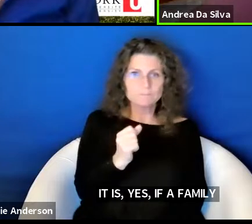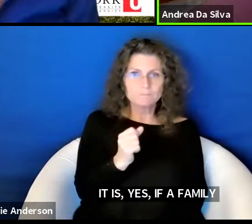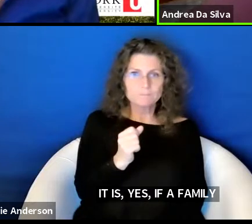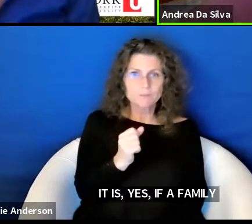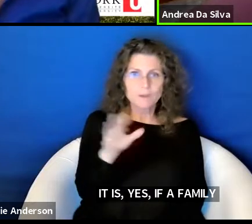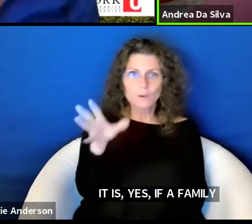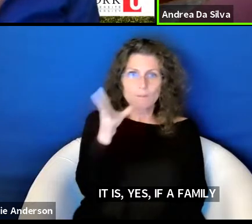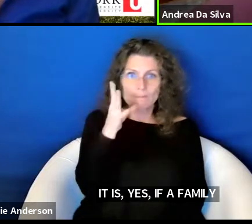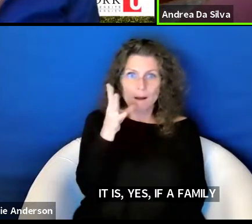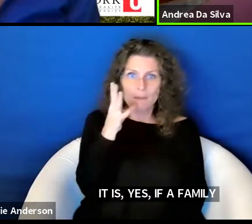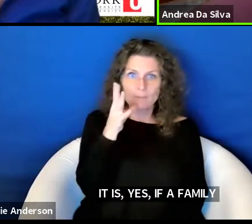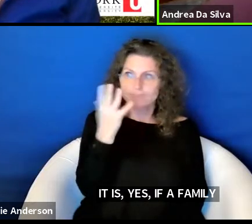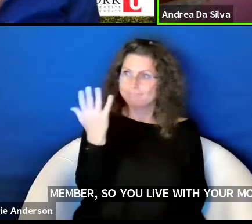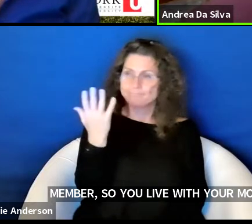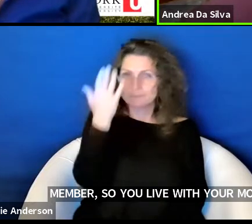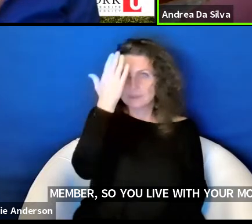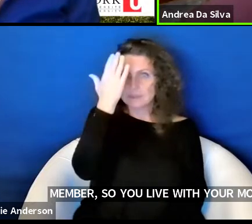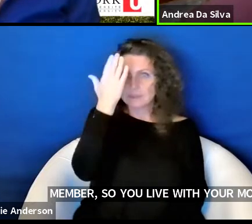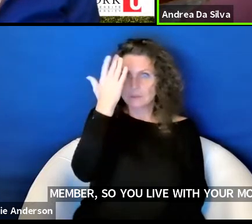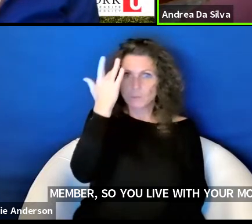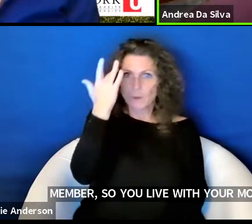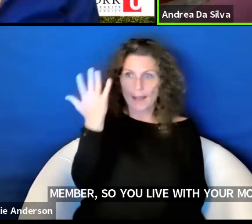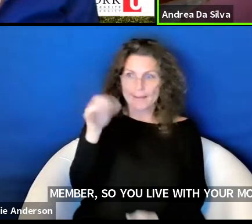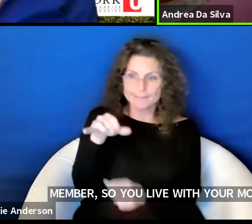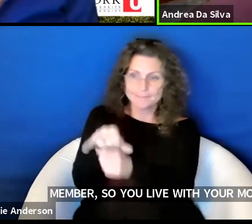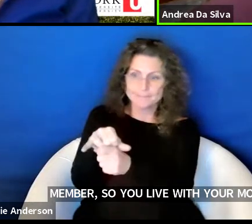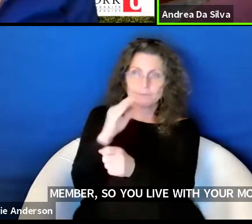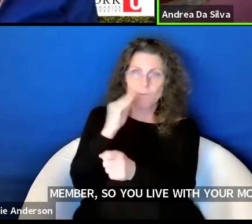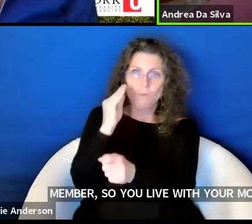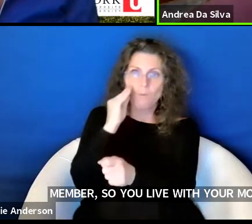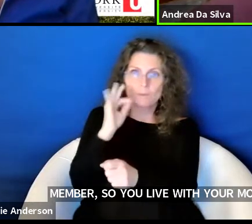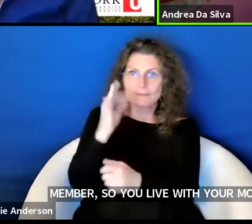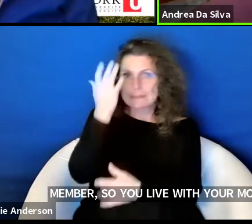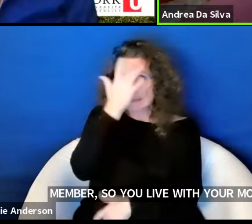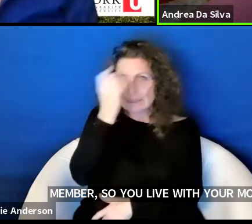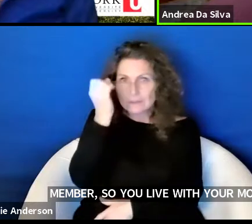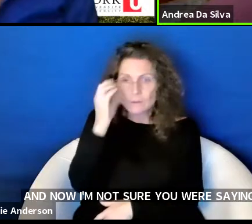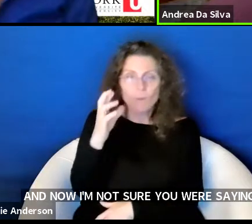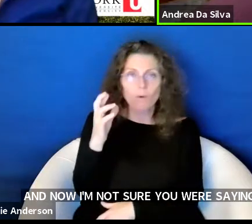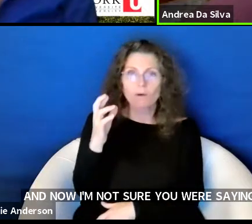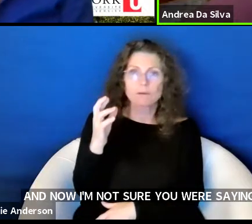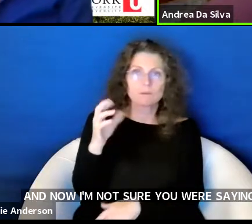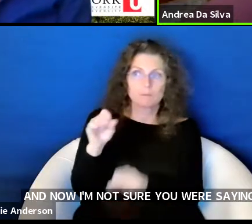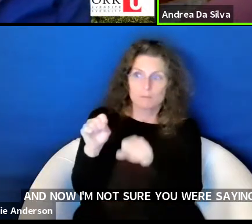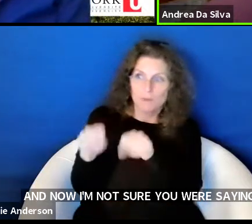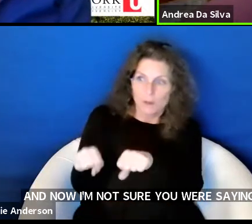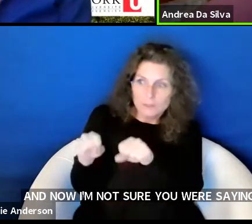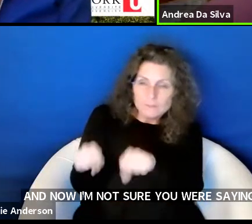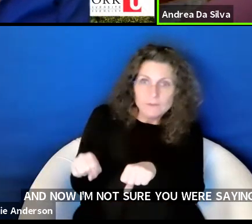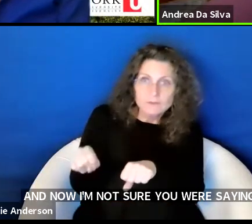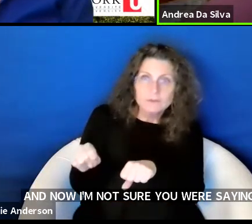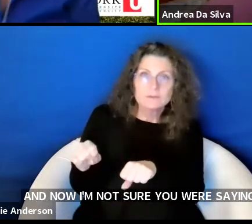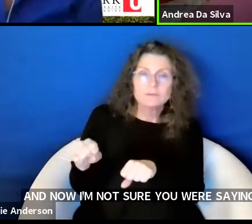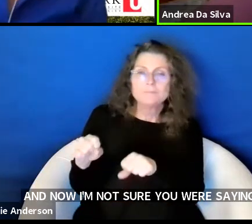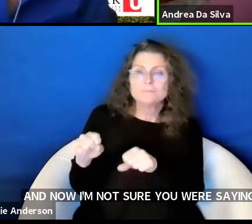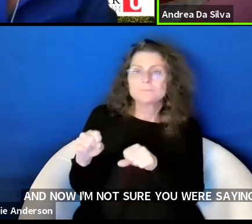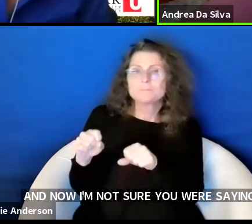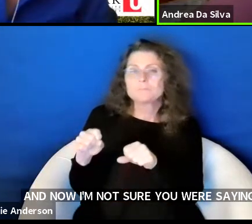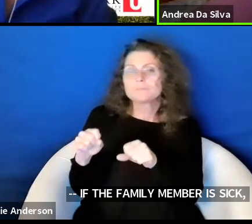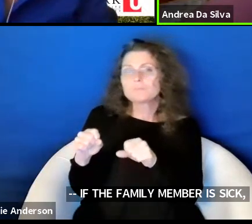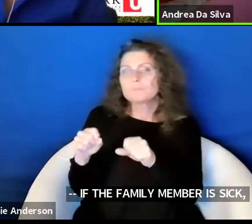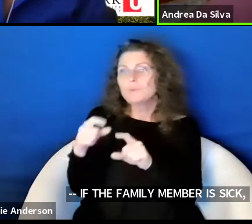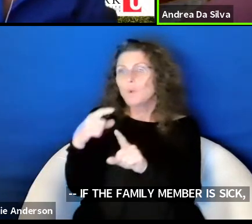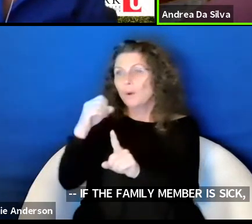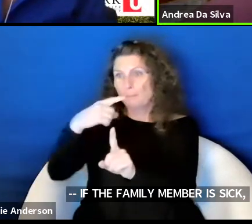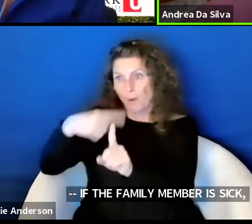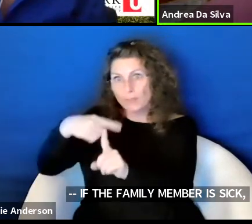sure, you were saying whether if the family member is sick or if it's positive. I guess that